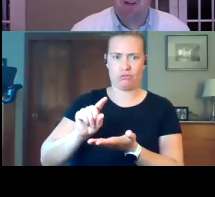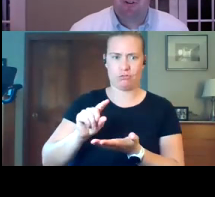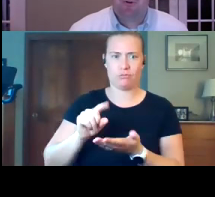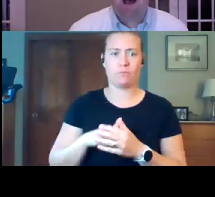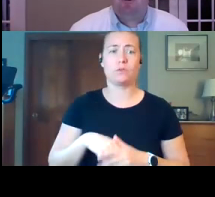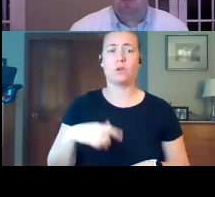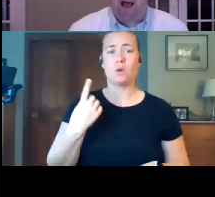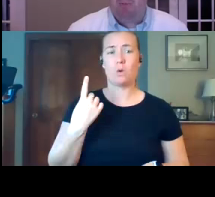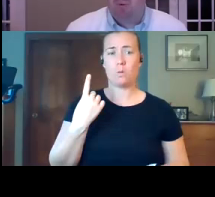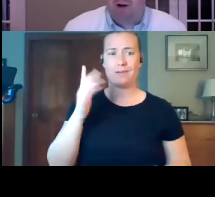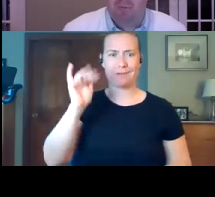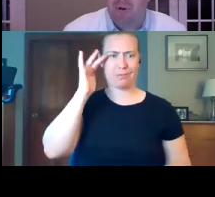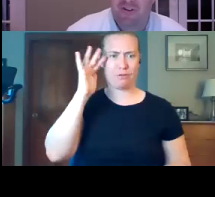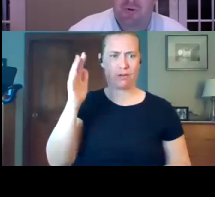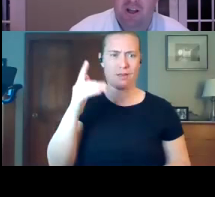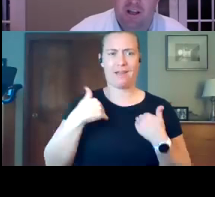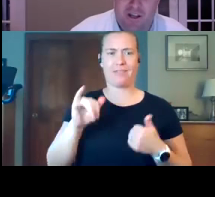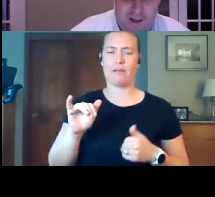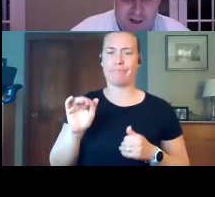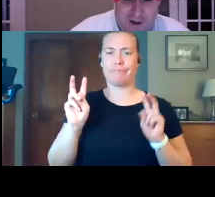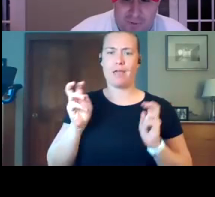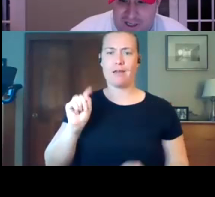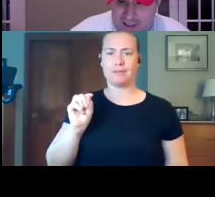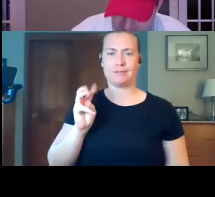have this sort of Tower of Babel problem, and this is really